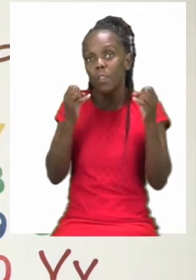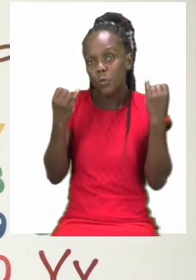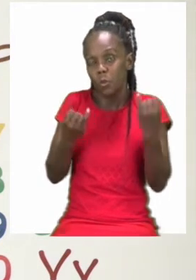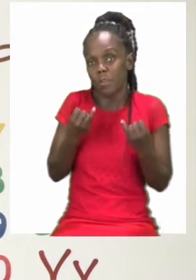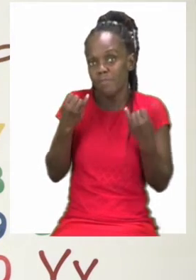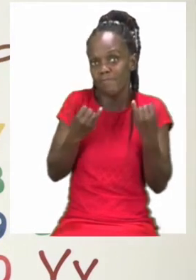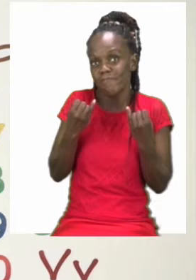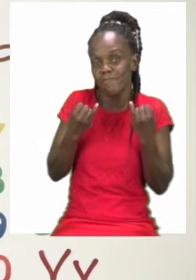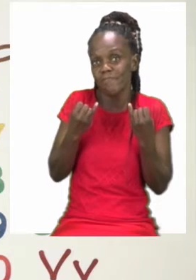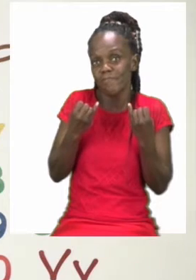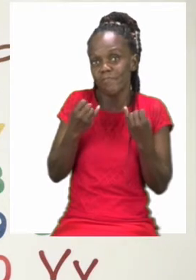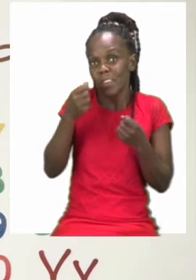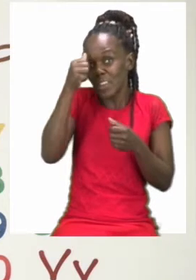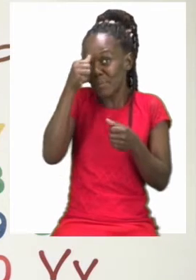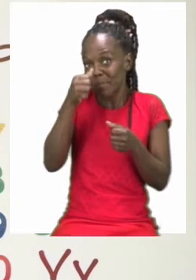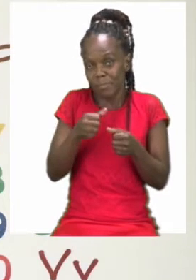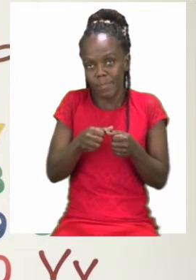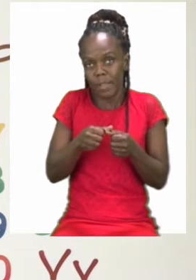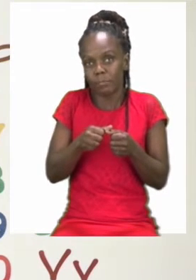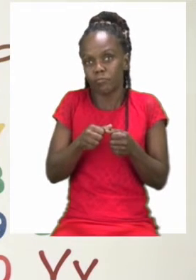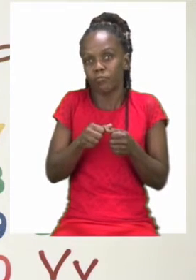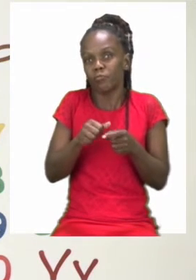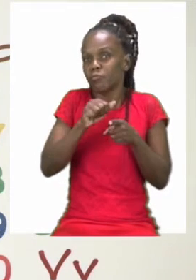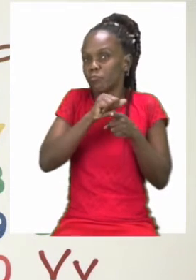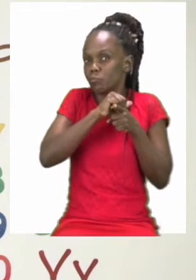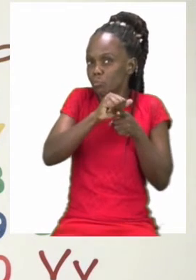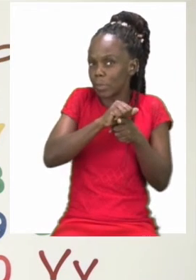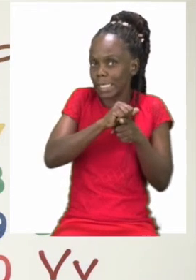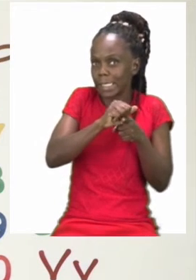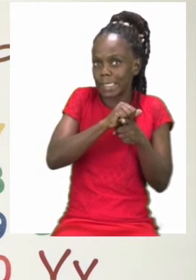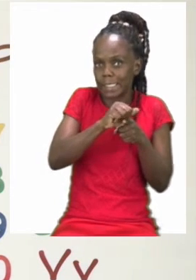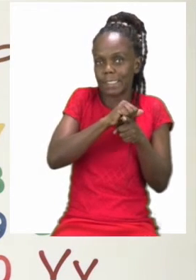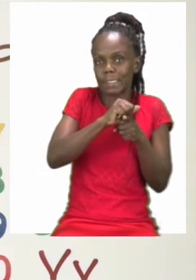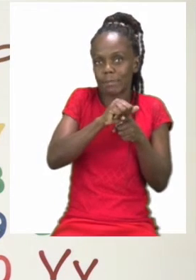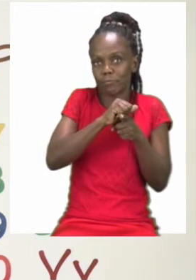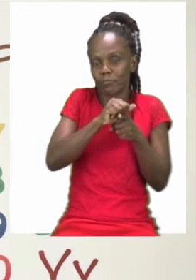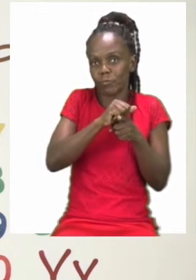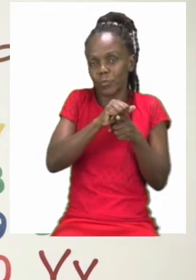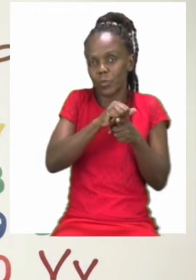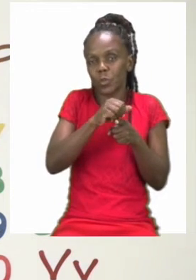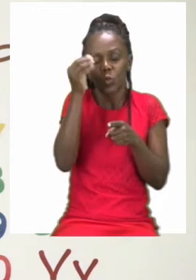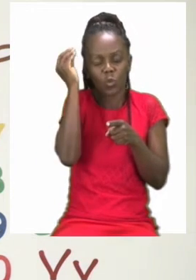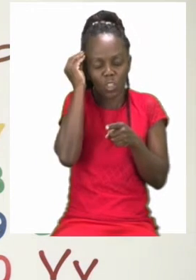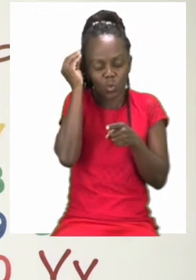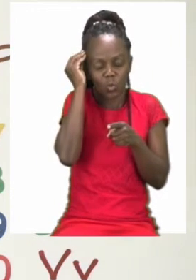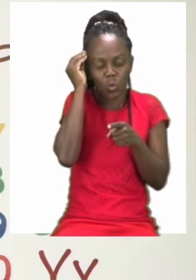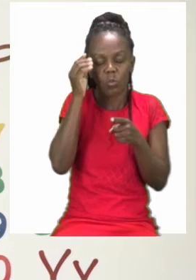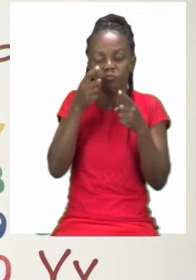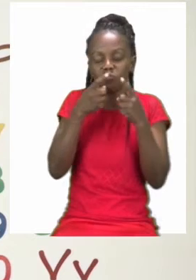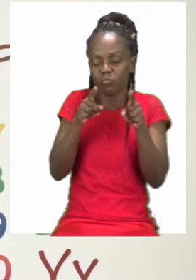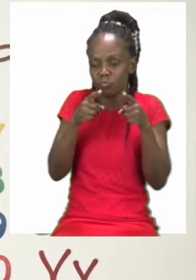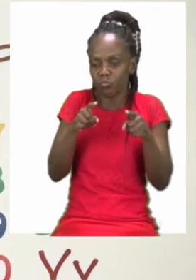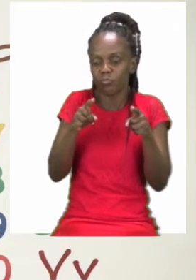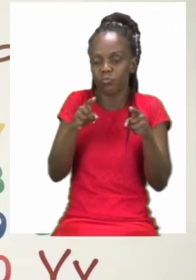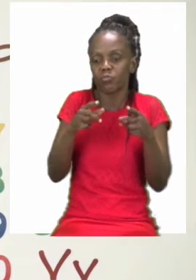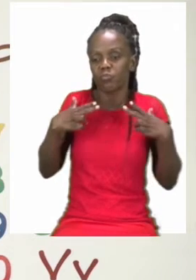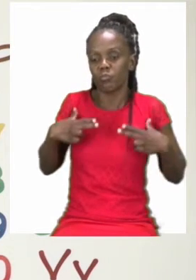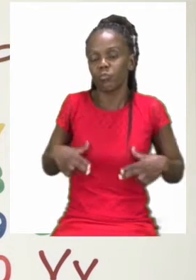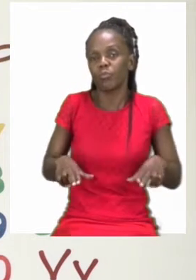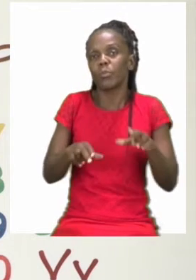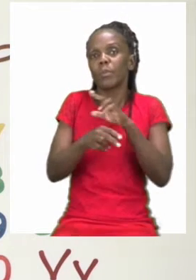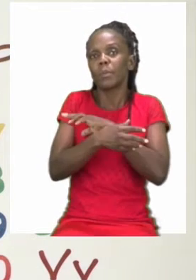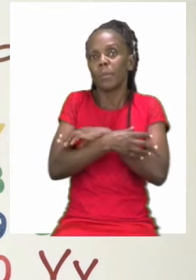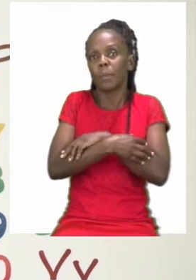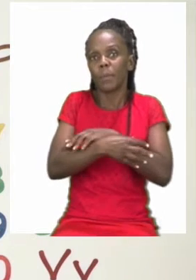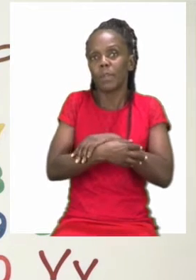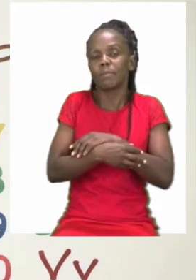must practice, practice, practice so that you know your different body parts. Now that we